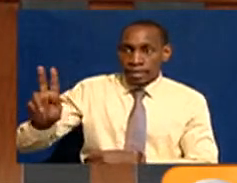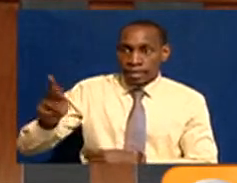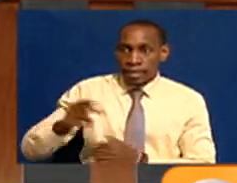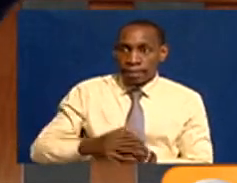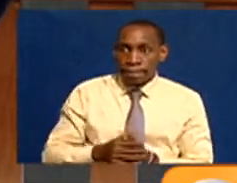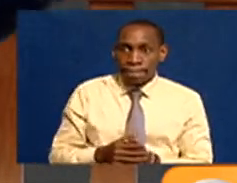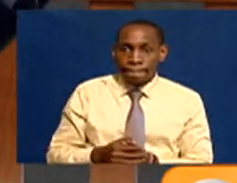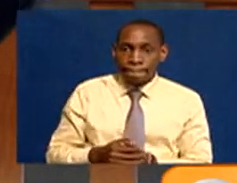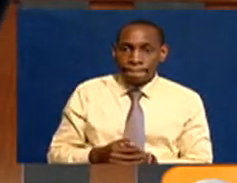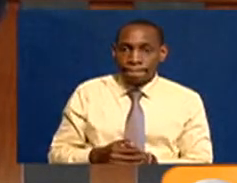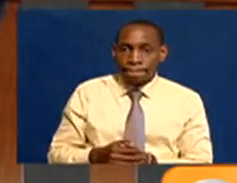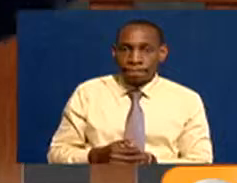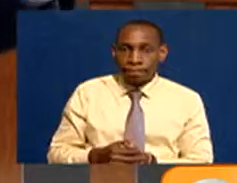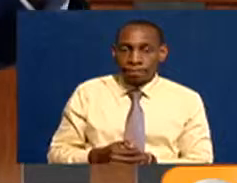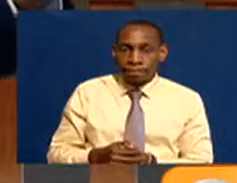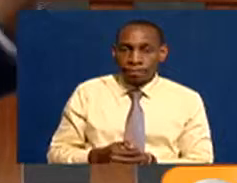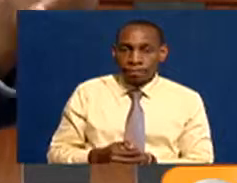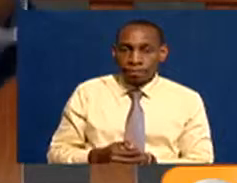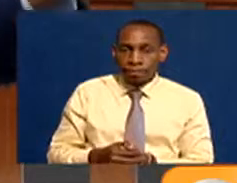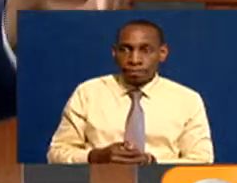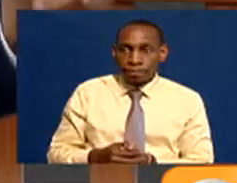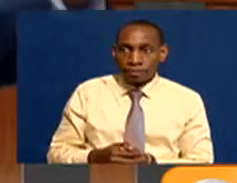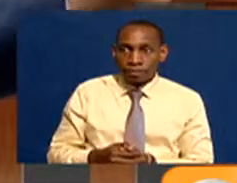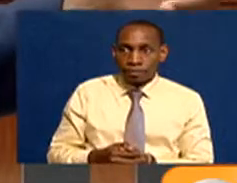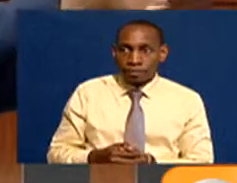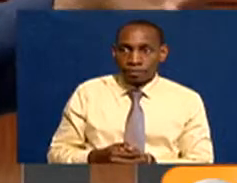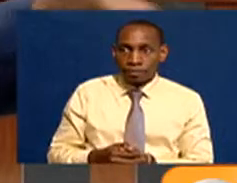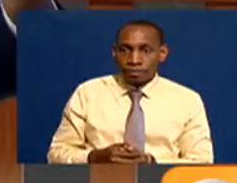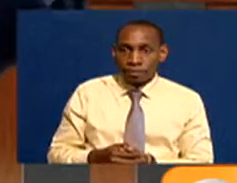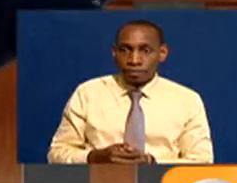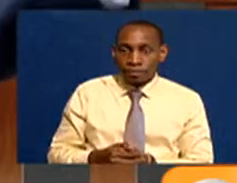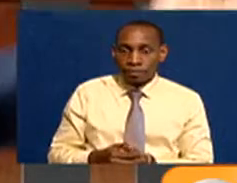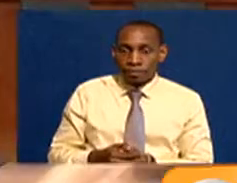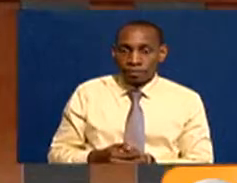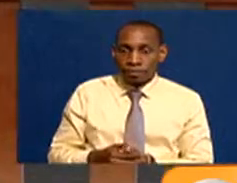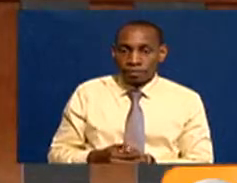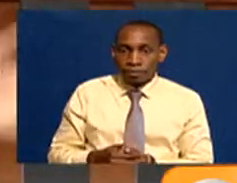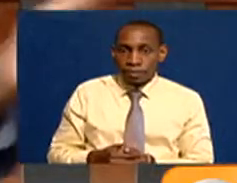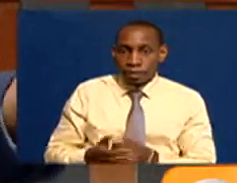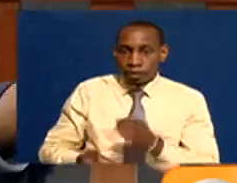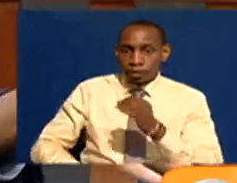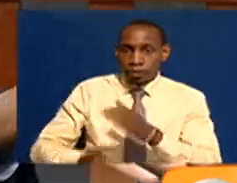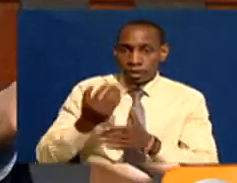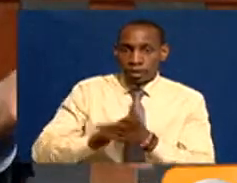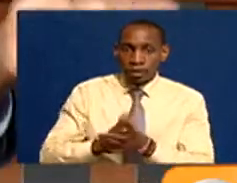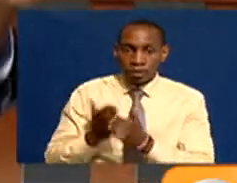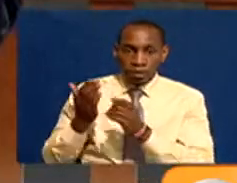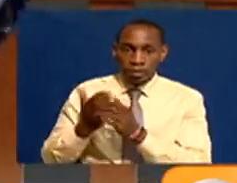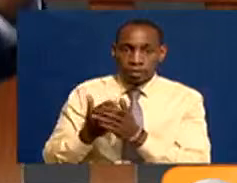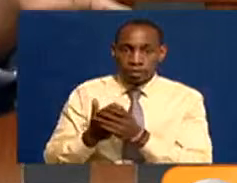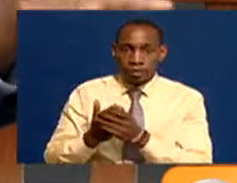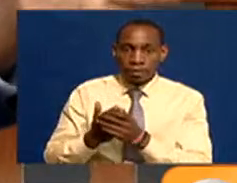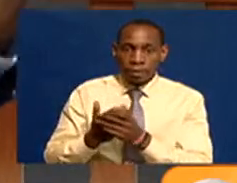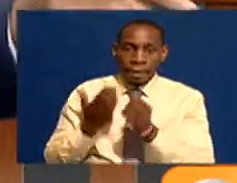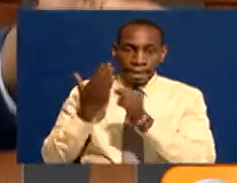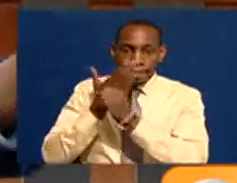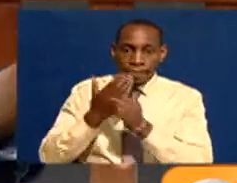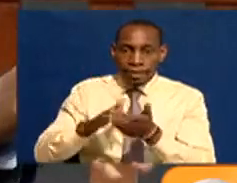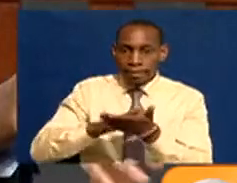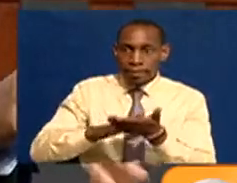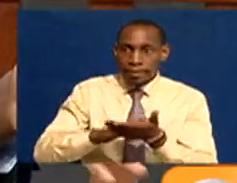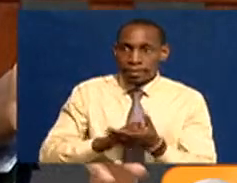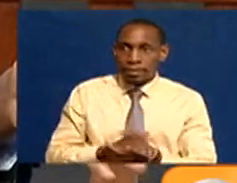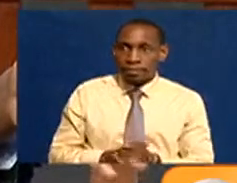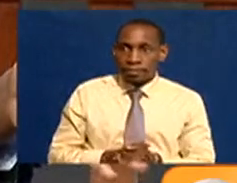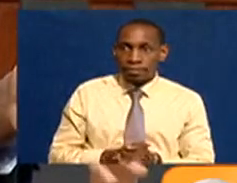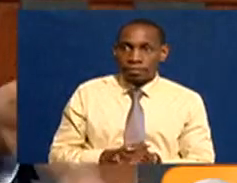East. We are going to make the northern Kenya to be a kitchen for the Middle East by establishing meat-based. Kenya is the only country where meat is